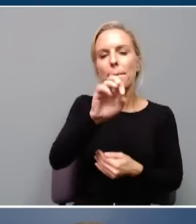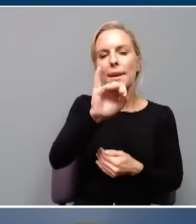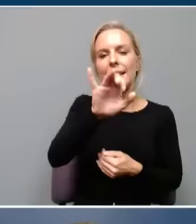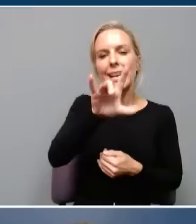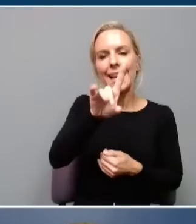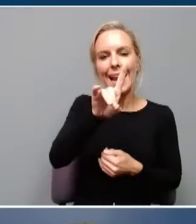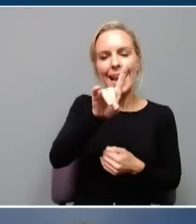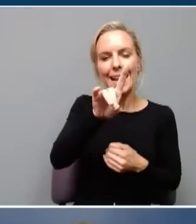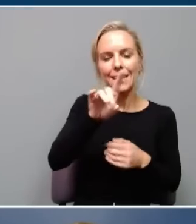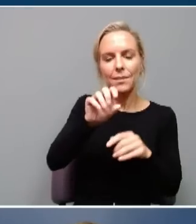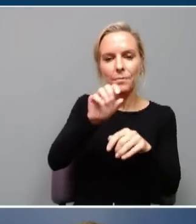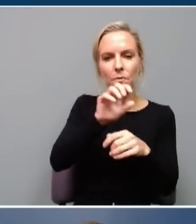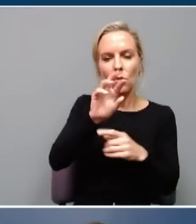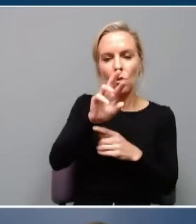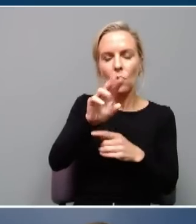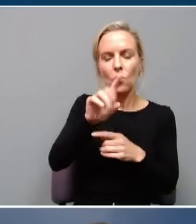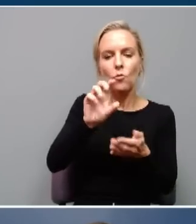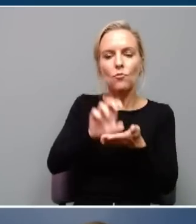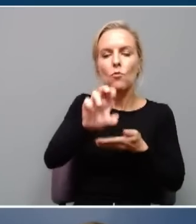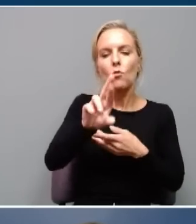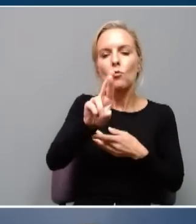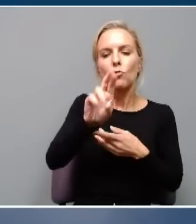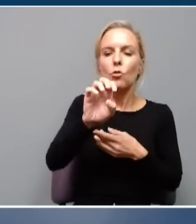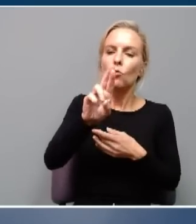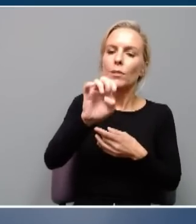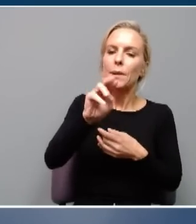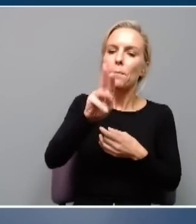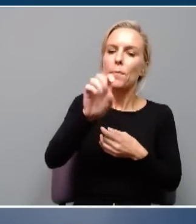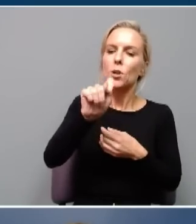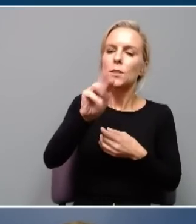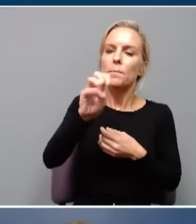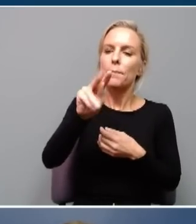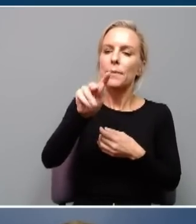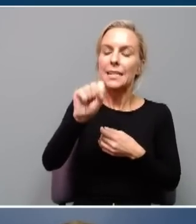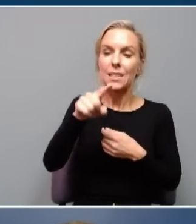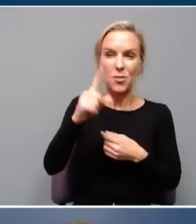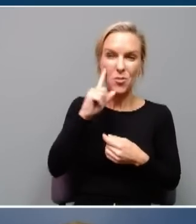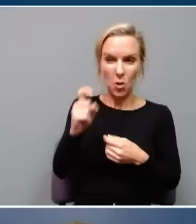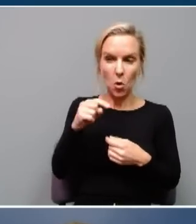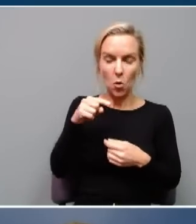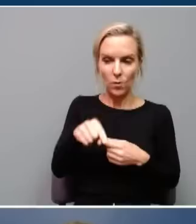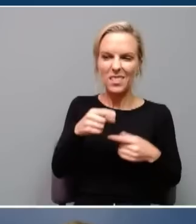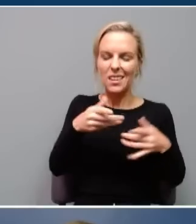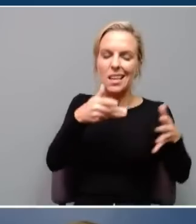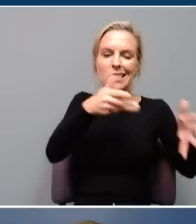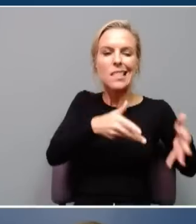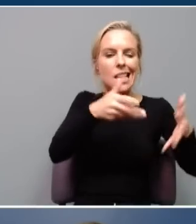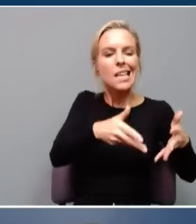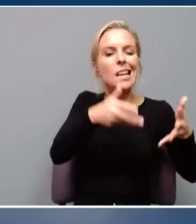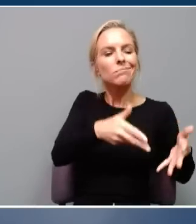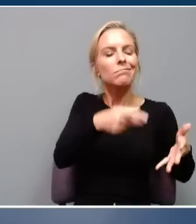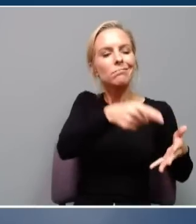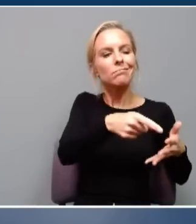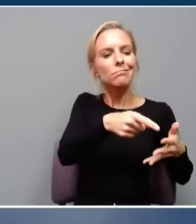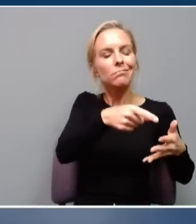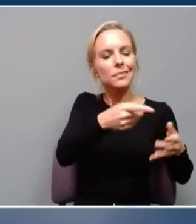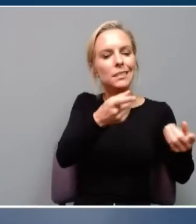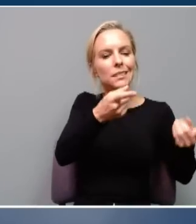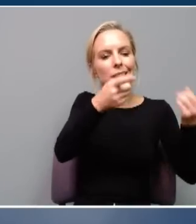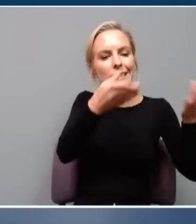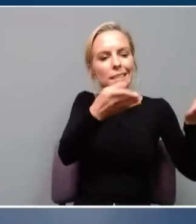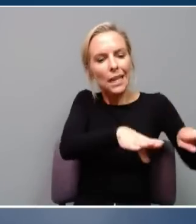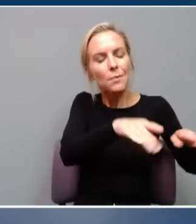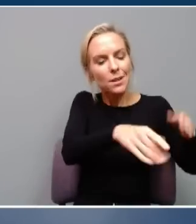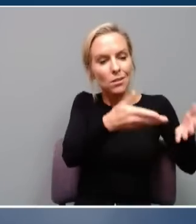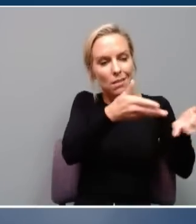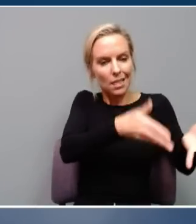different settlements that had sat around for a long time. But when we had COVID that hit immediately, that was the time to get them those dollars, and that was a good way to